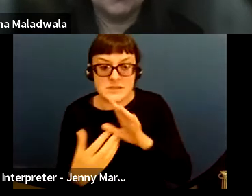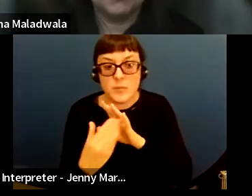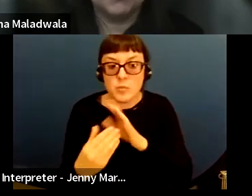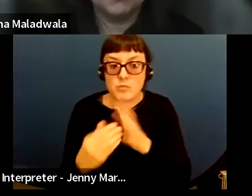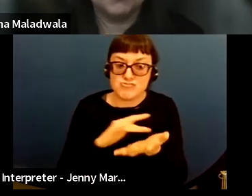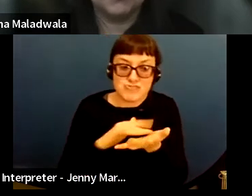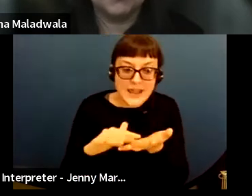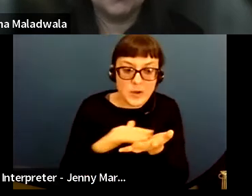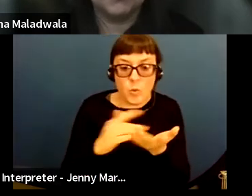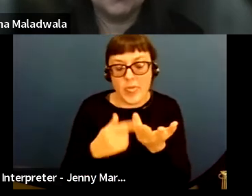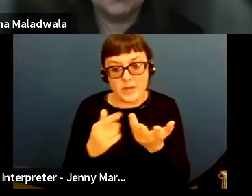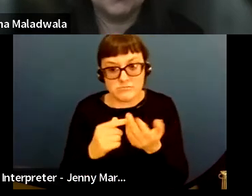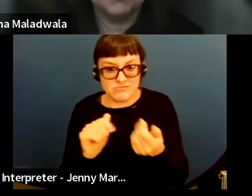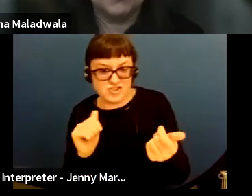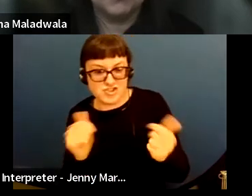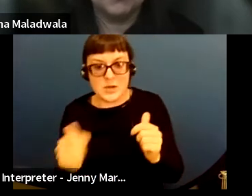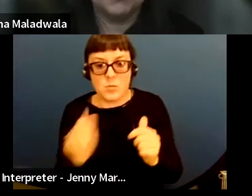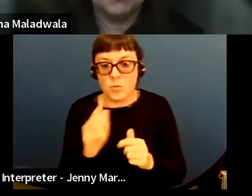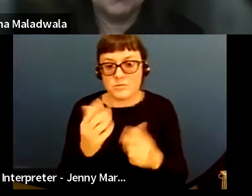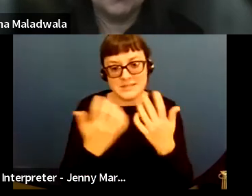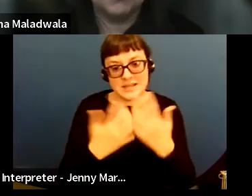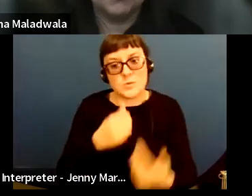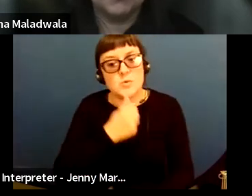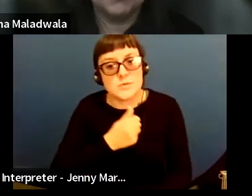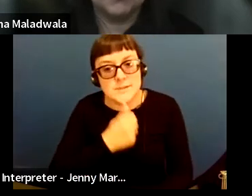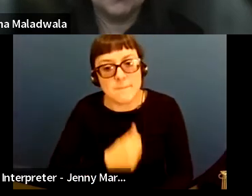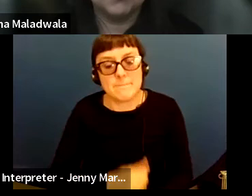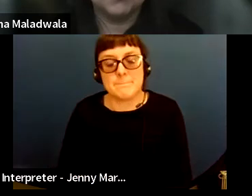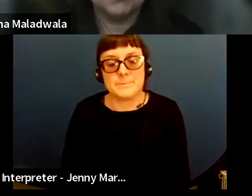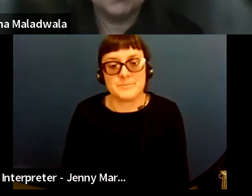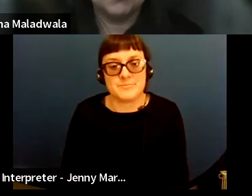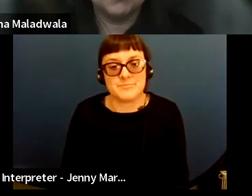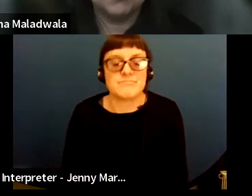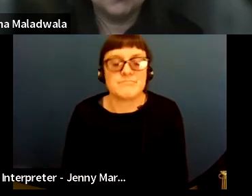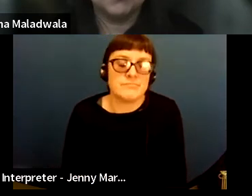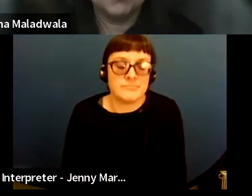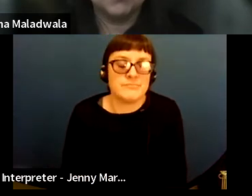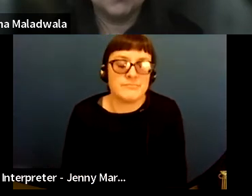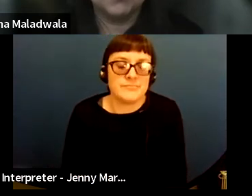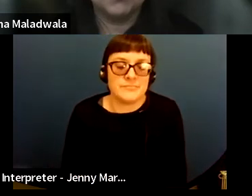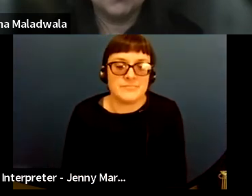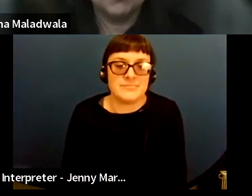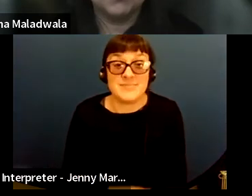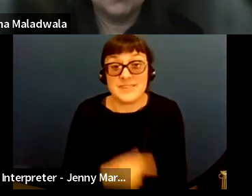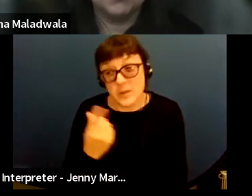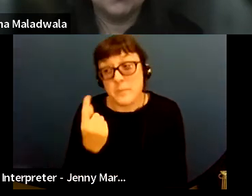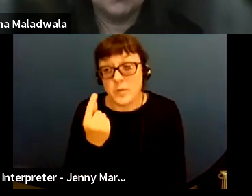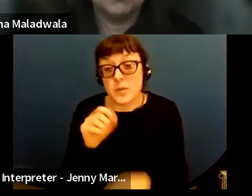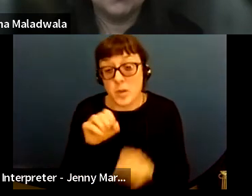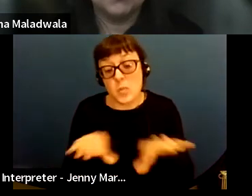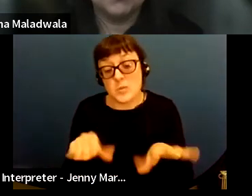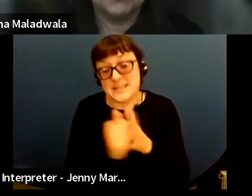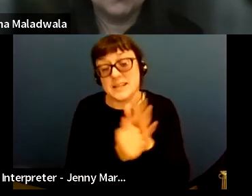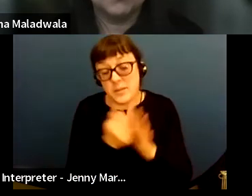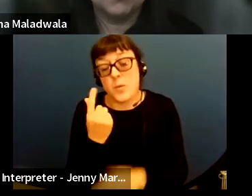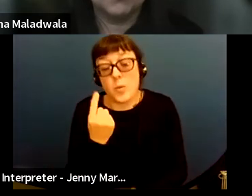another technology to another form of technology. But I think that, I think that we might lose skills. We